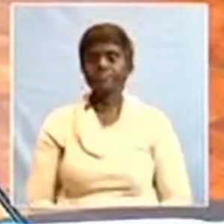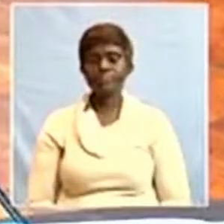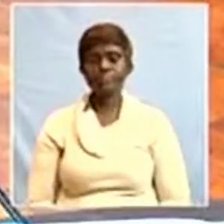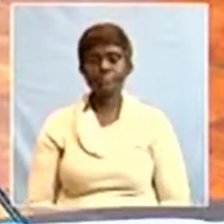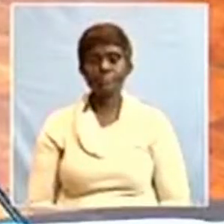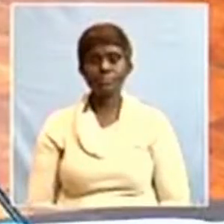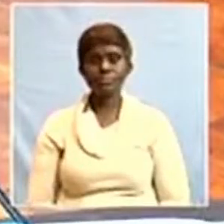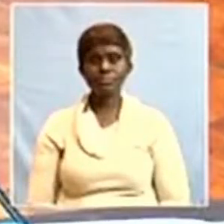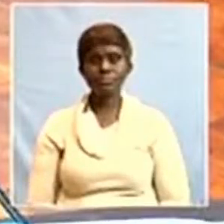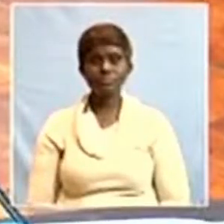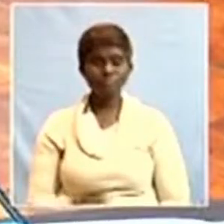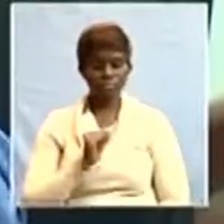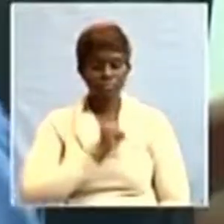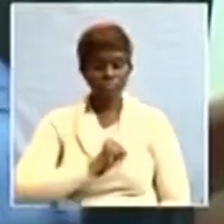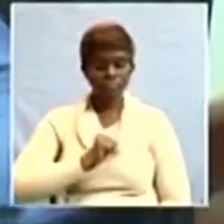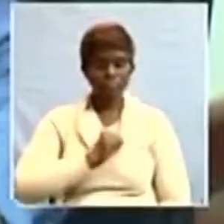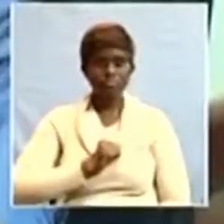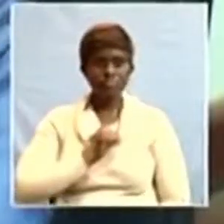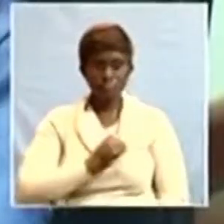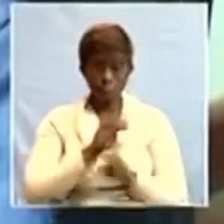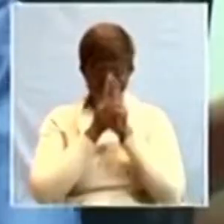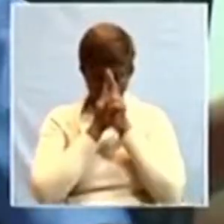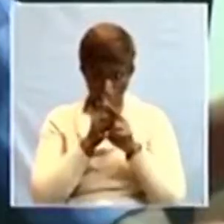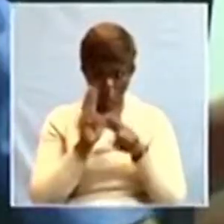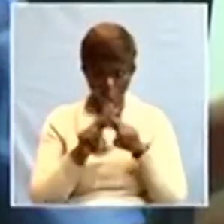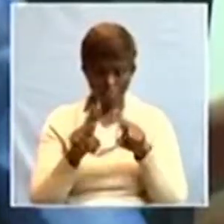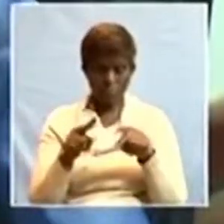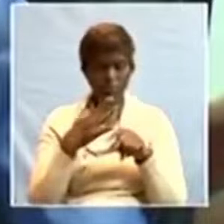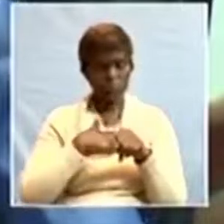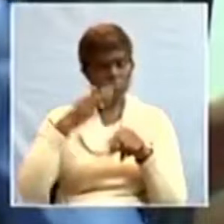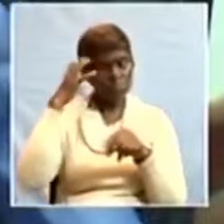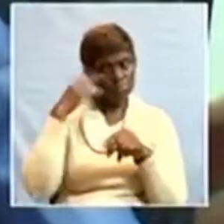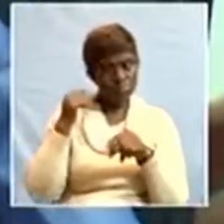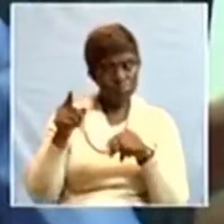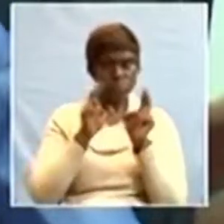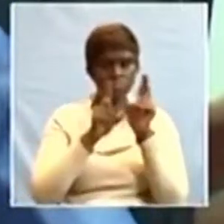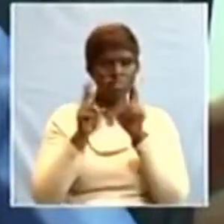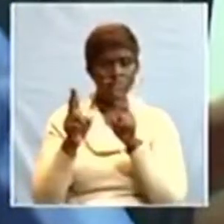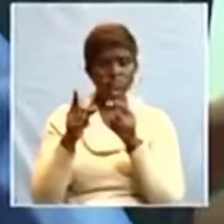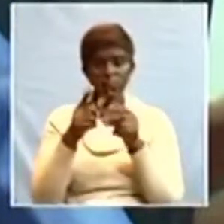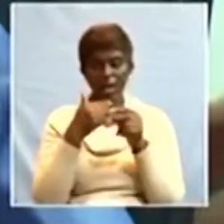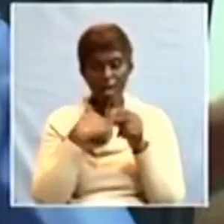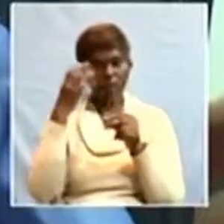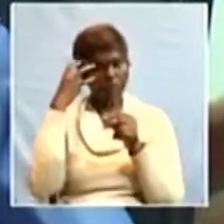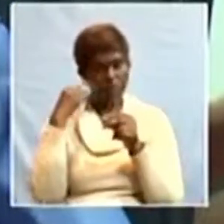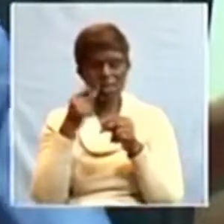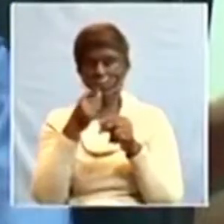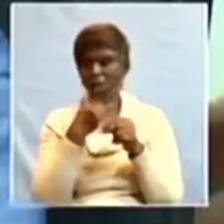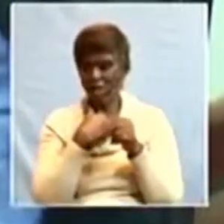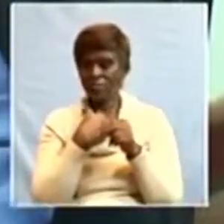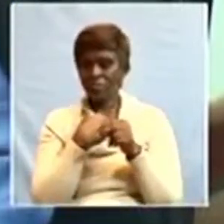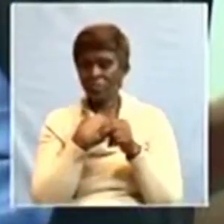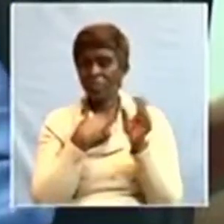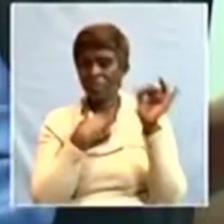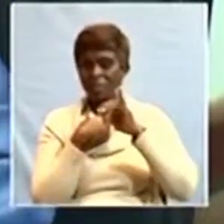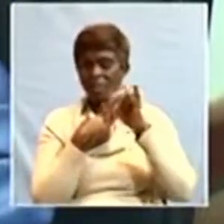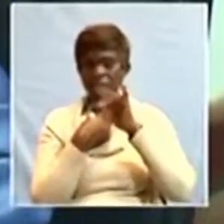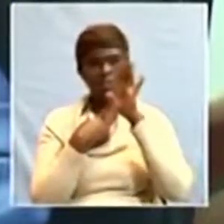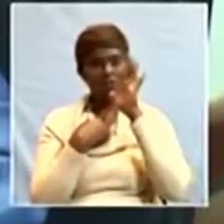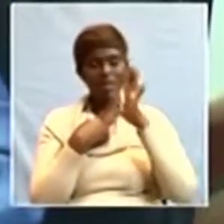Oh, sorry, Honorable Chair, may my officer respond? I think he has a more detailed. You also have an officer. Yes, sir. Yes,